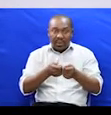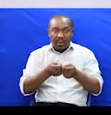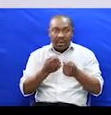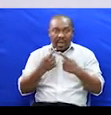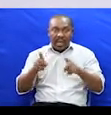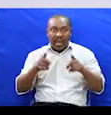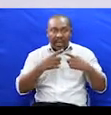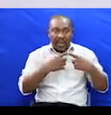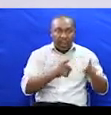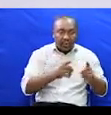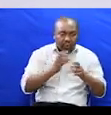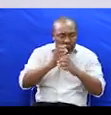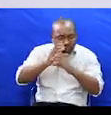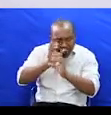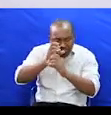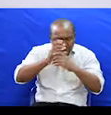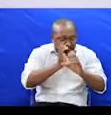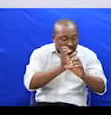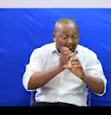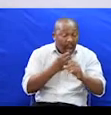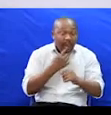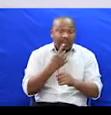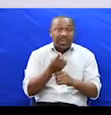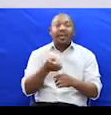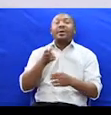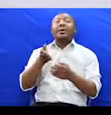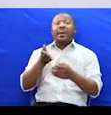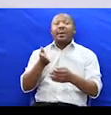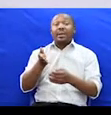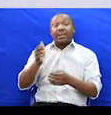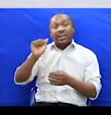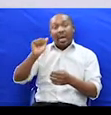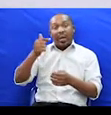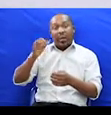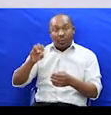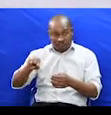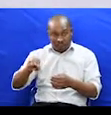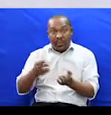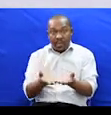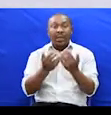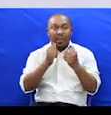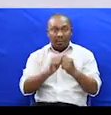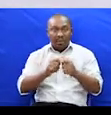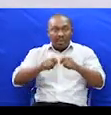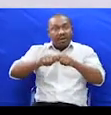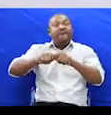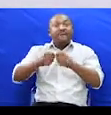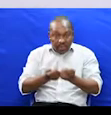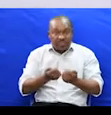experiments, and they saw that this atom can be divisible. They came to conclusion that no,